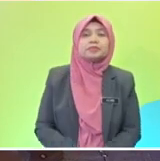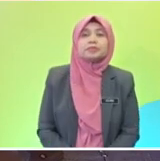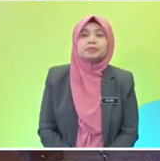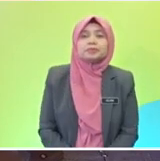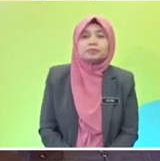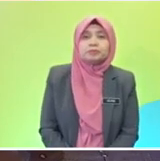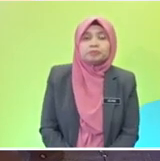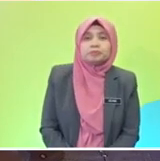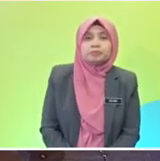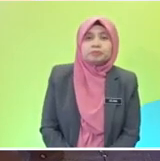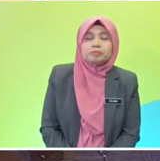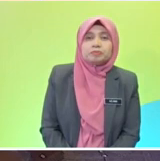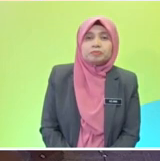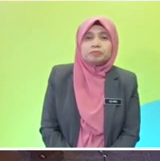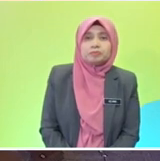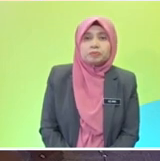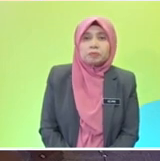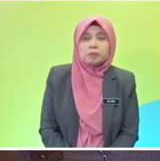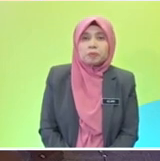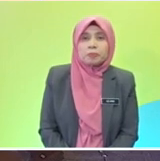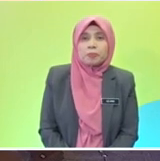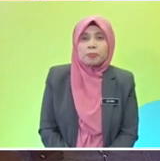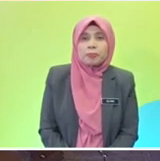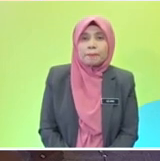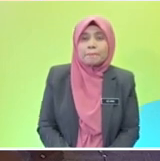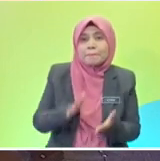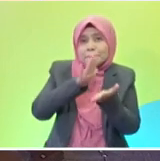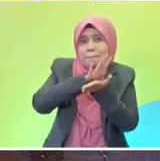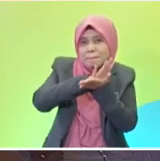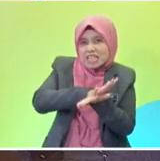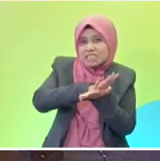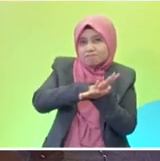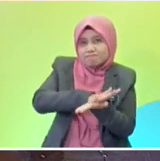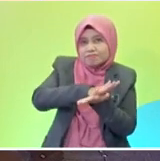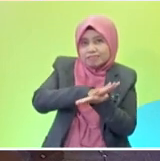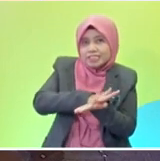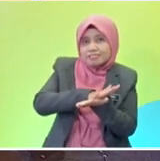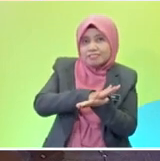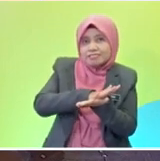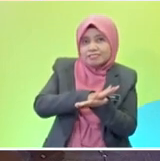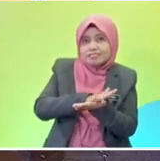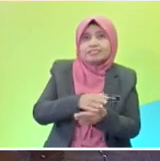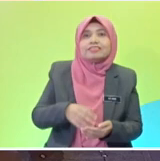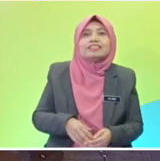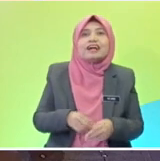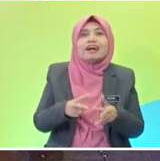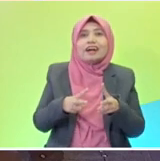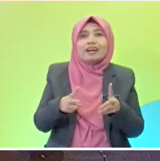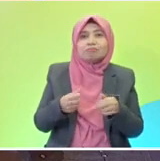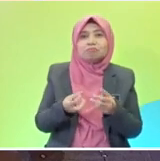Okay, there you go. Press it firmly, and I think that is sticking. I hope it's